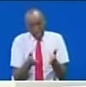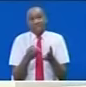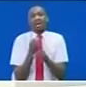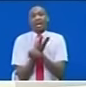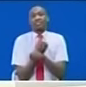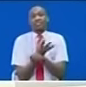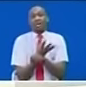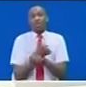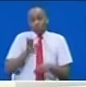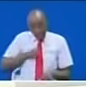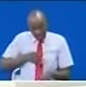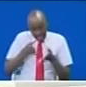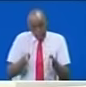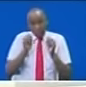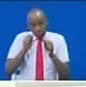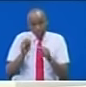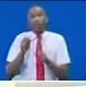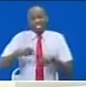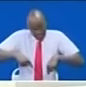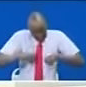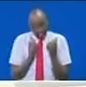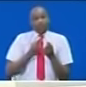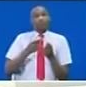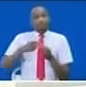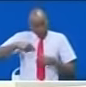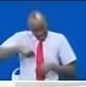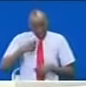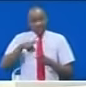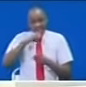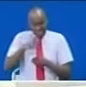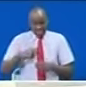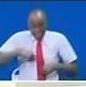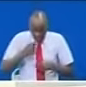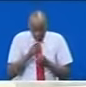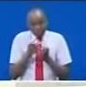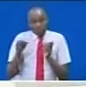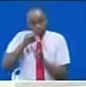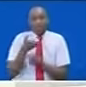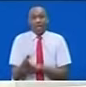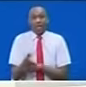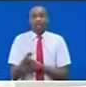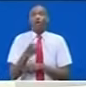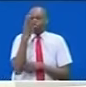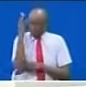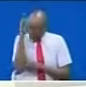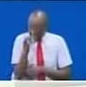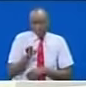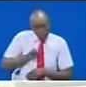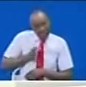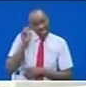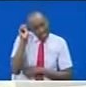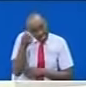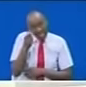cancer. Women have an option to self-test in the comfort of their homes and have this analyzed. Less than 4% of women in Kenya